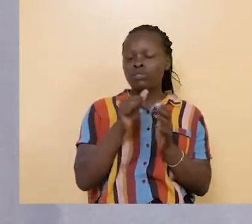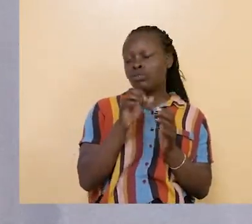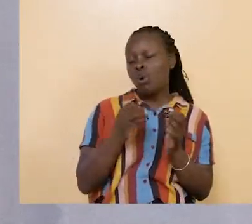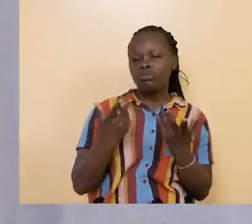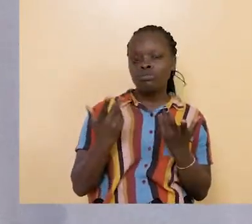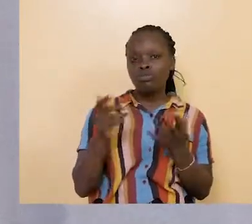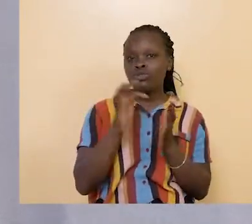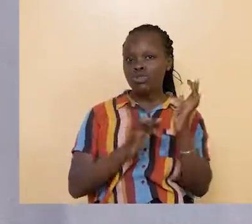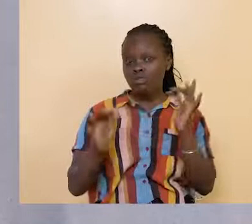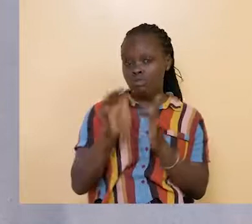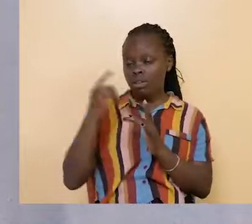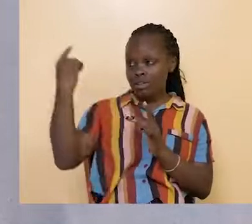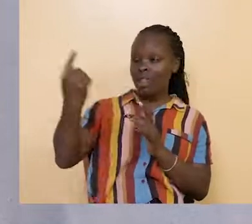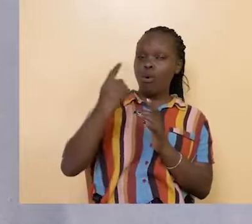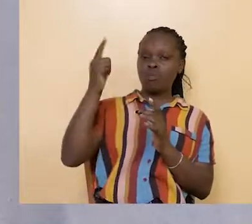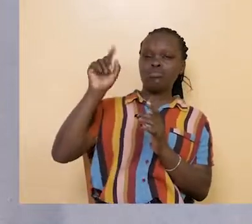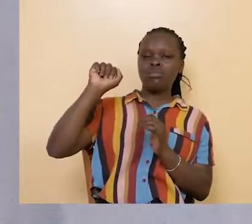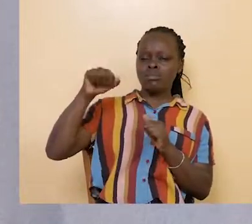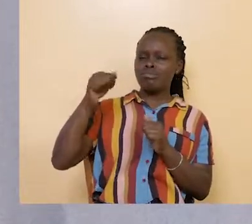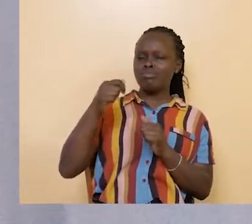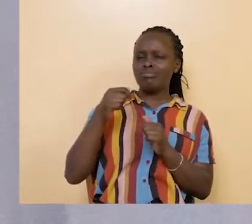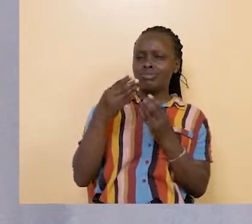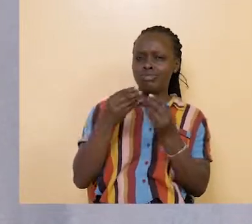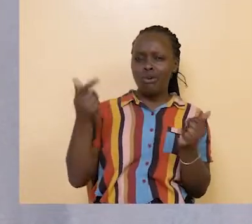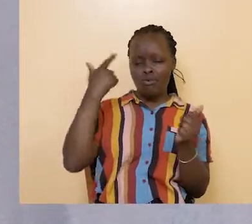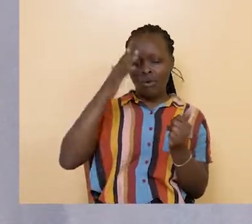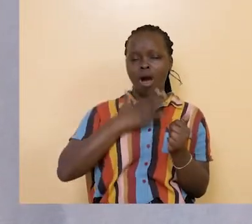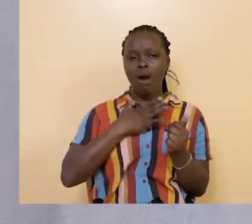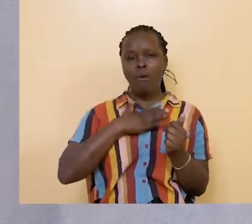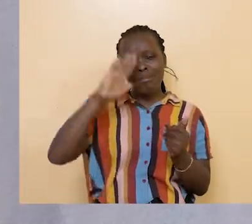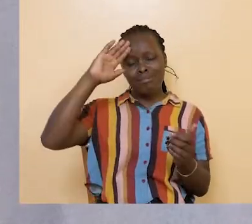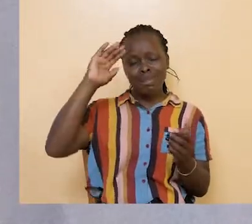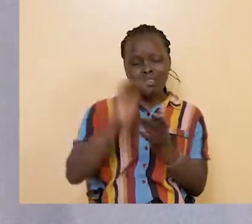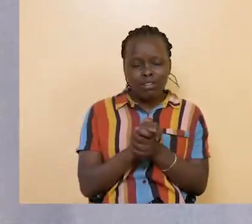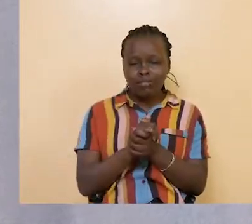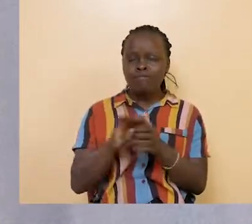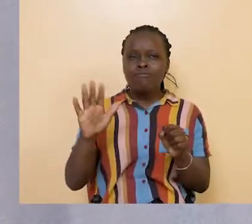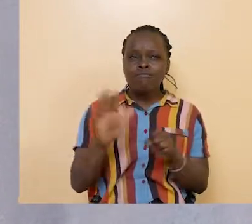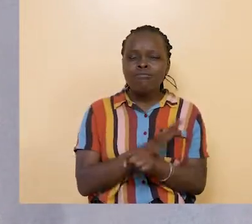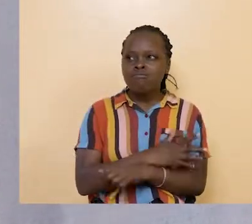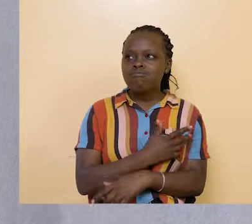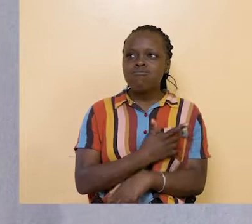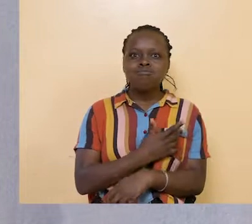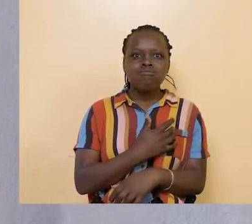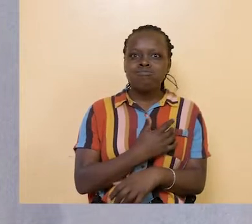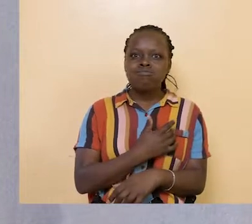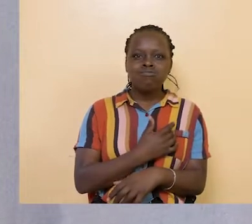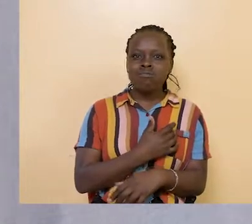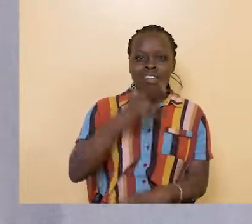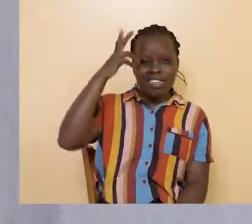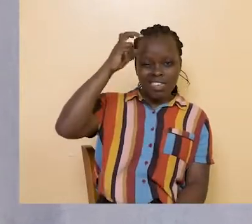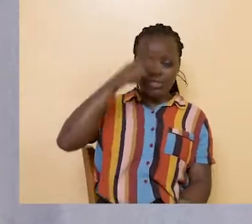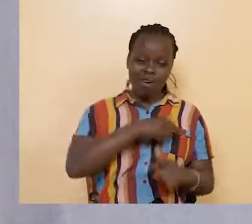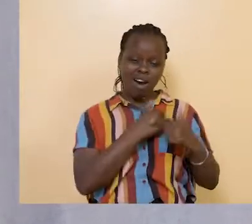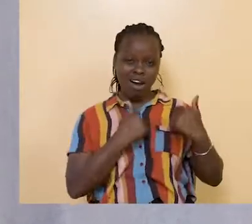so Jesus alone, my friends, is the cure for our unbelievably wicked hearts, which then calls